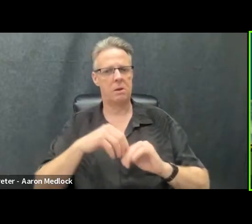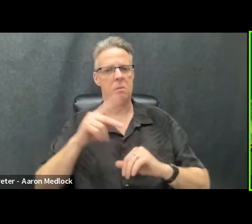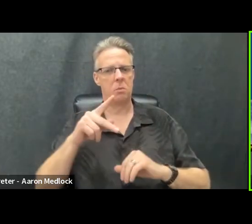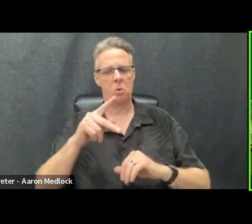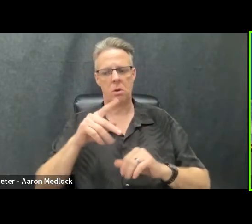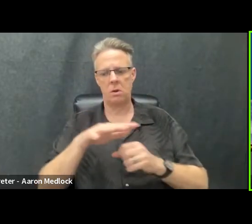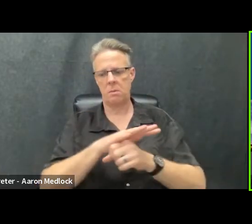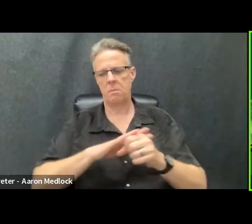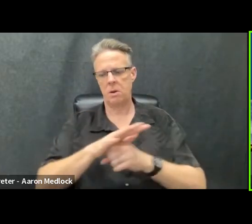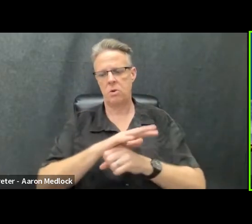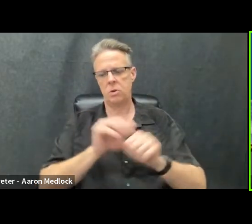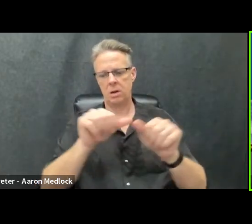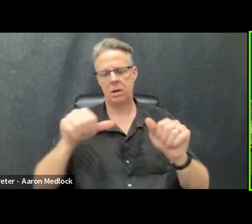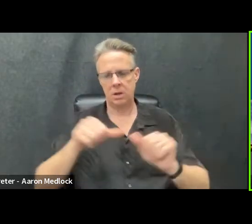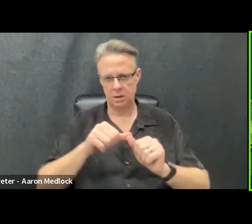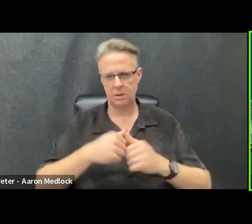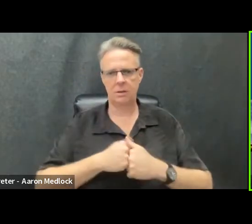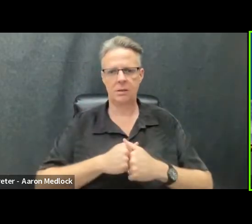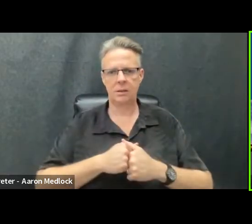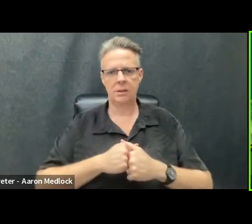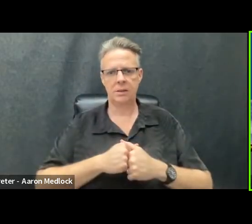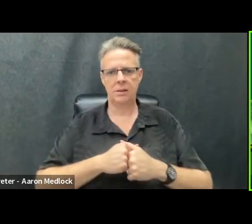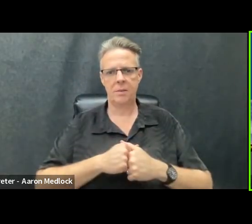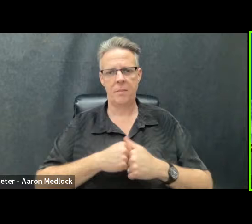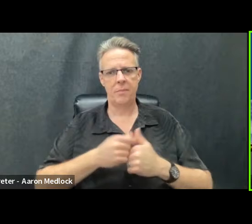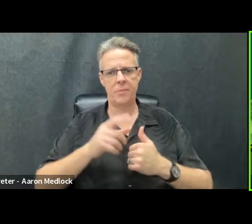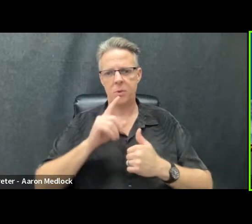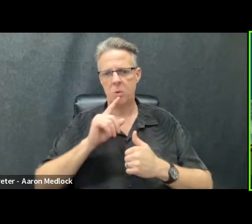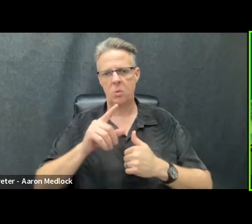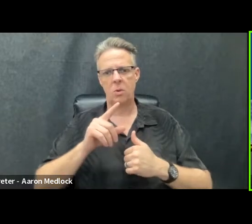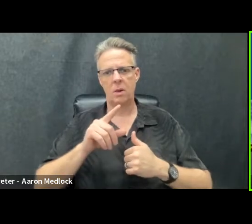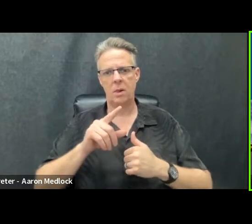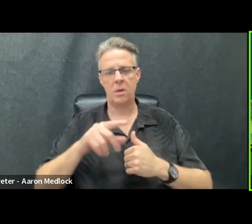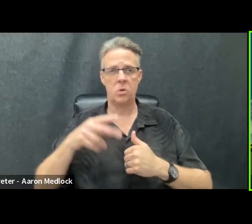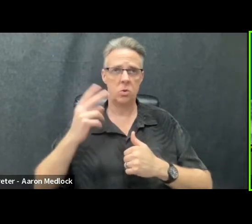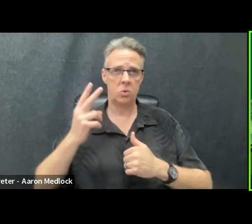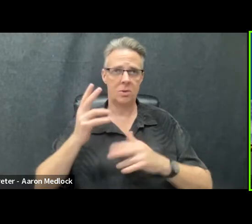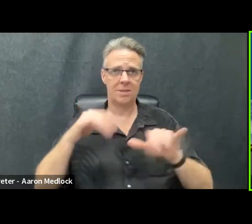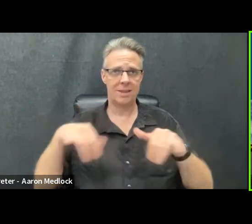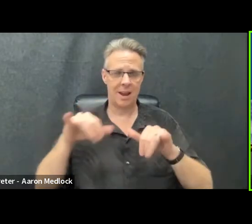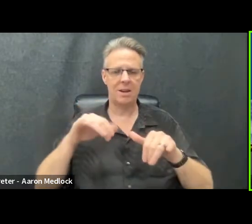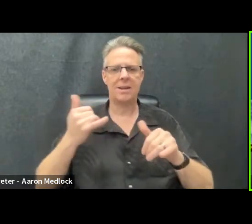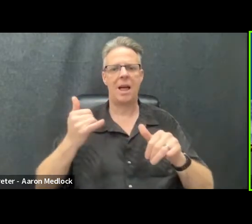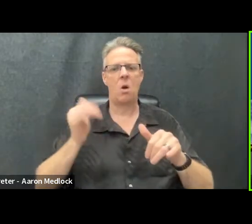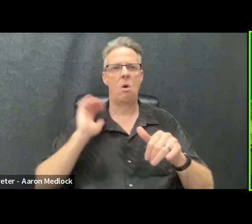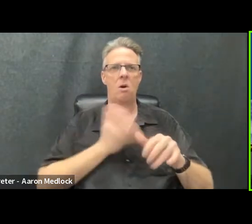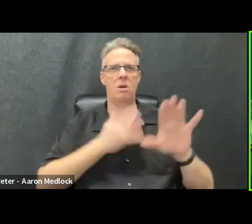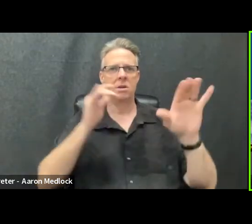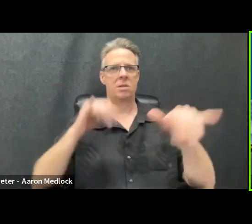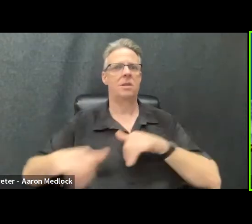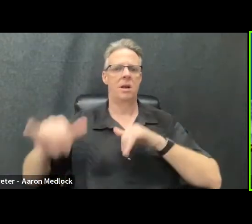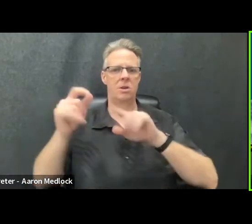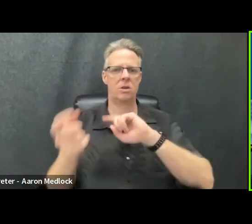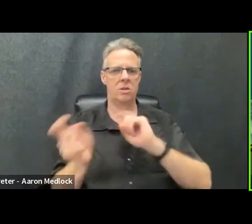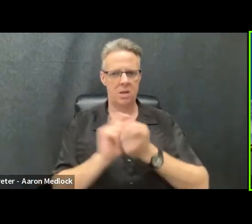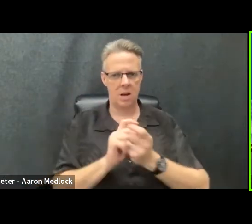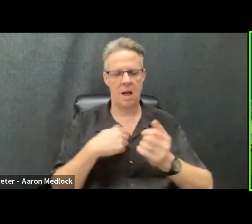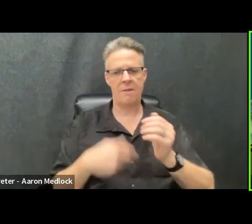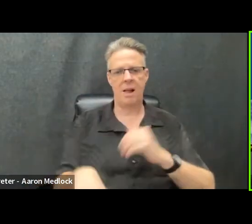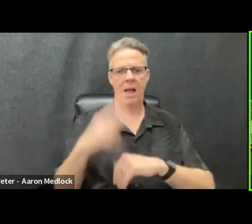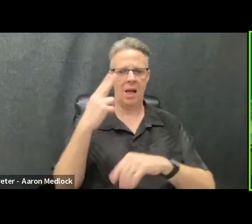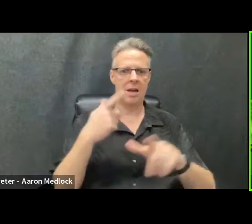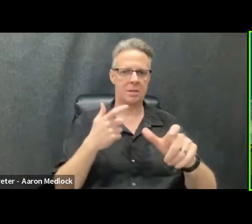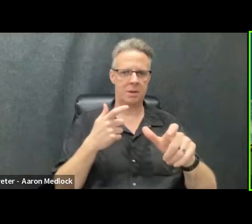region where you got short, and they were, too standard at that time. Standards have kind of been changed, got a high speed. So you're